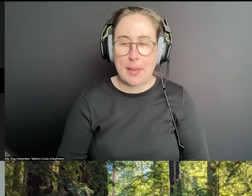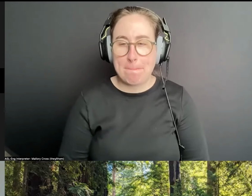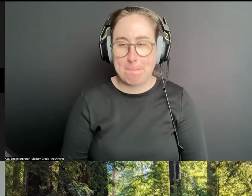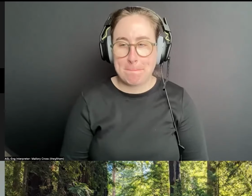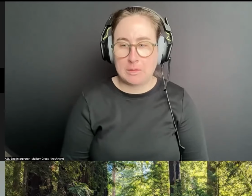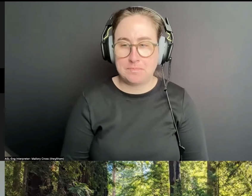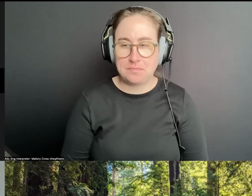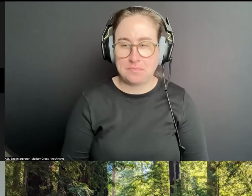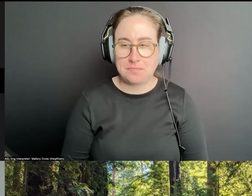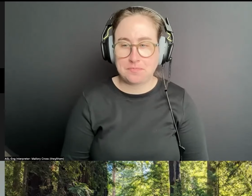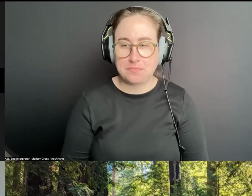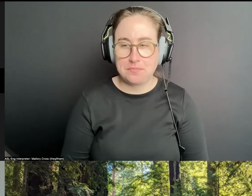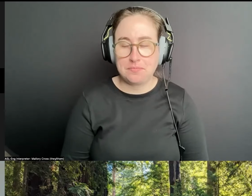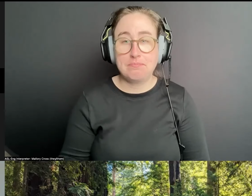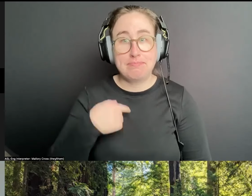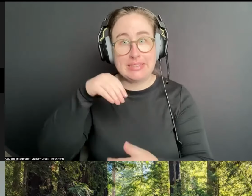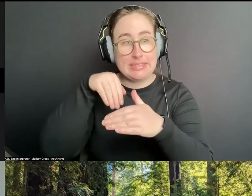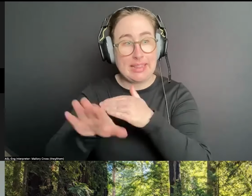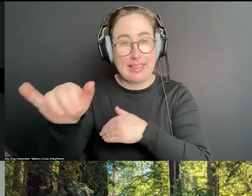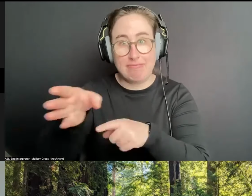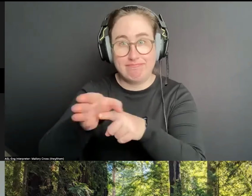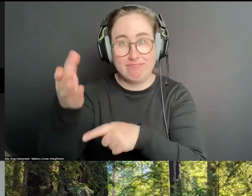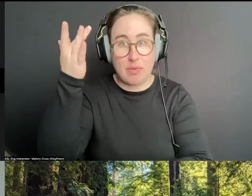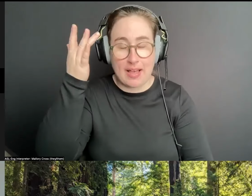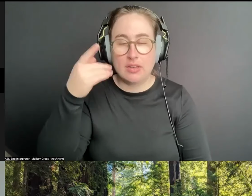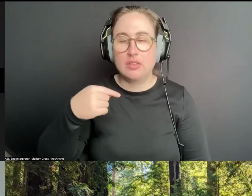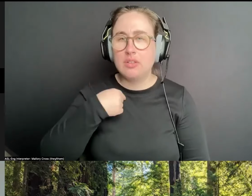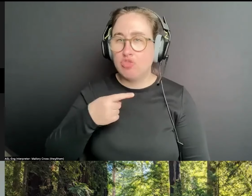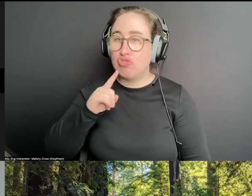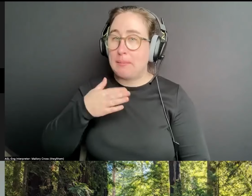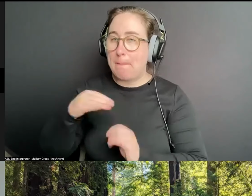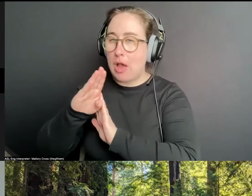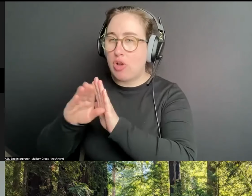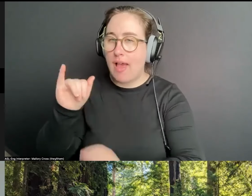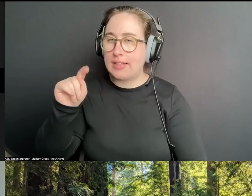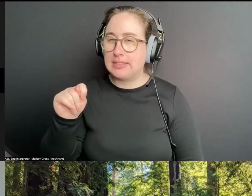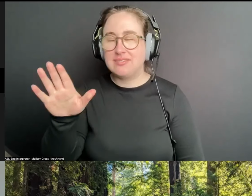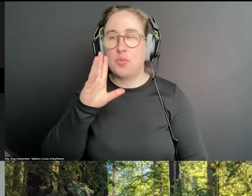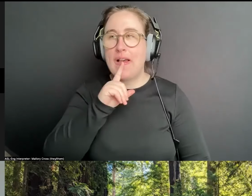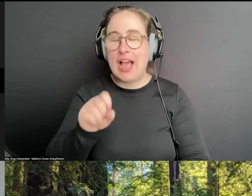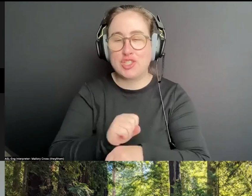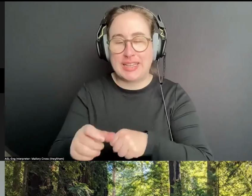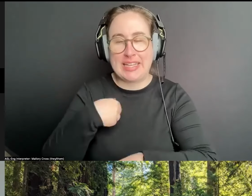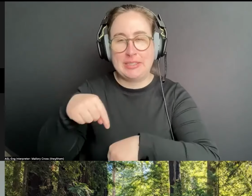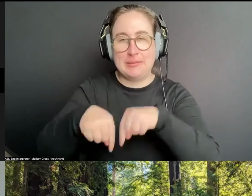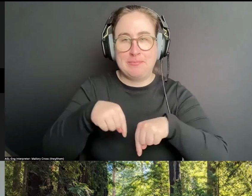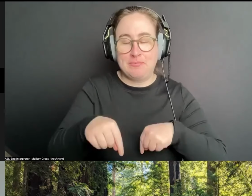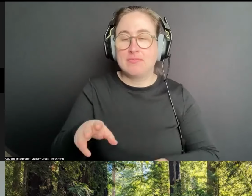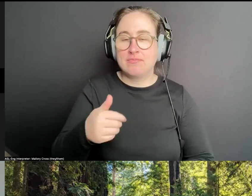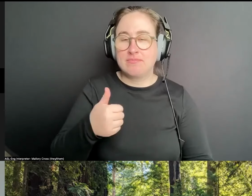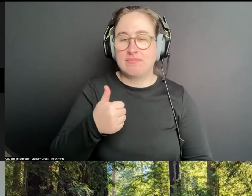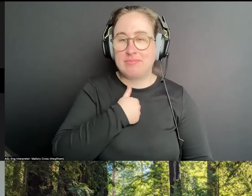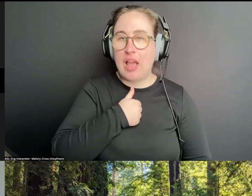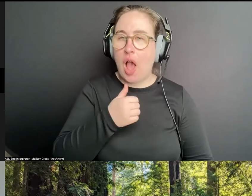The reason I got into this was I came from an IT background before. Actually, let me preface that. I was a suit